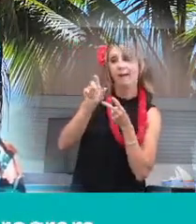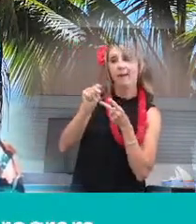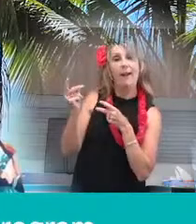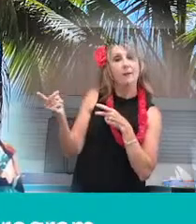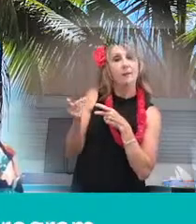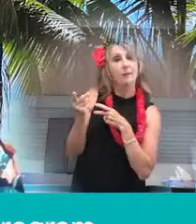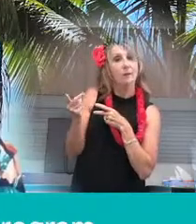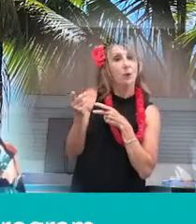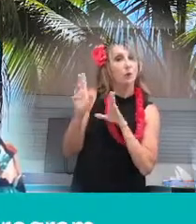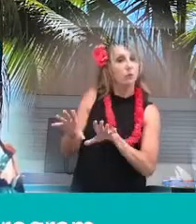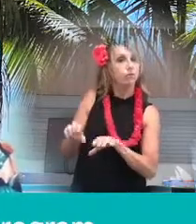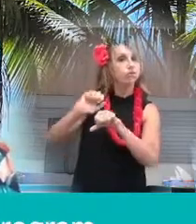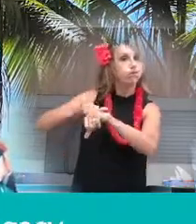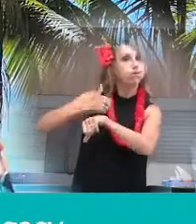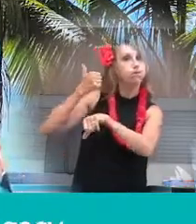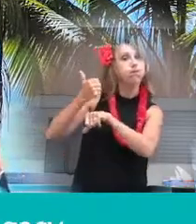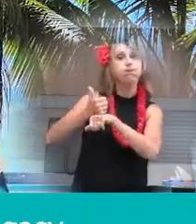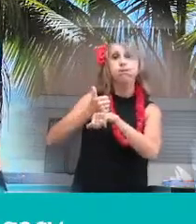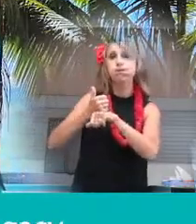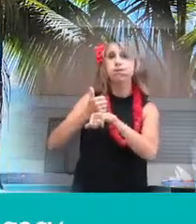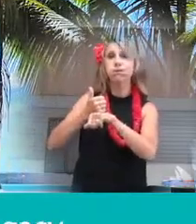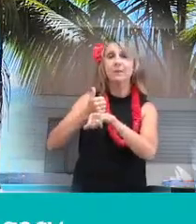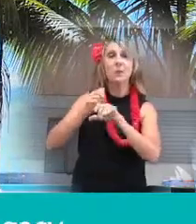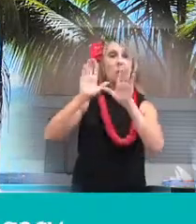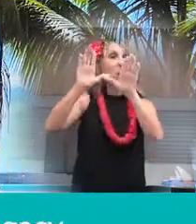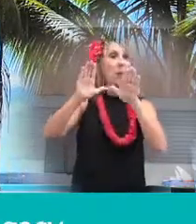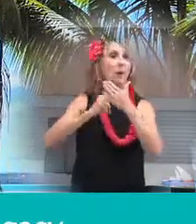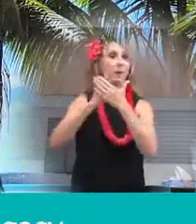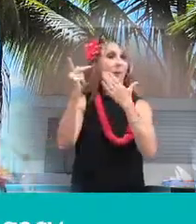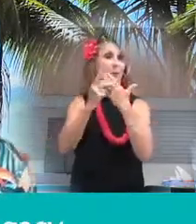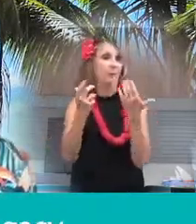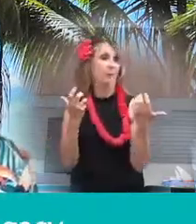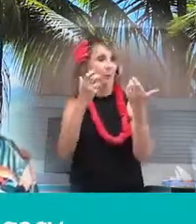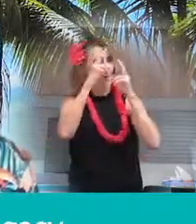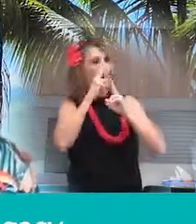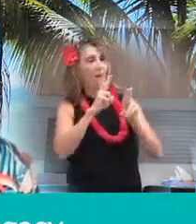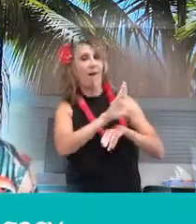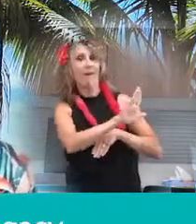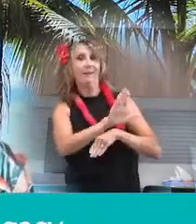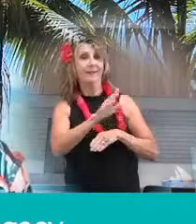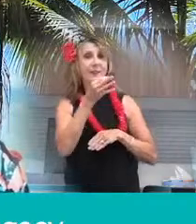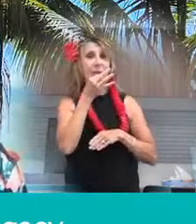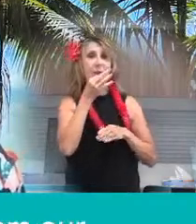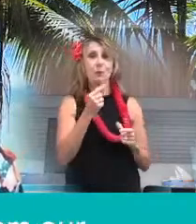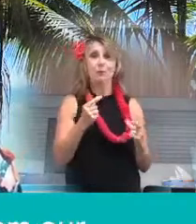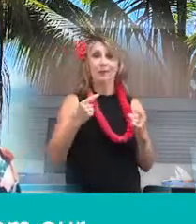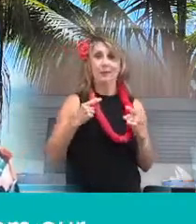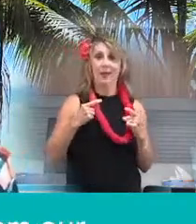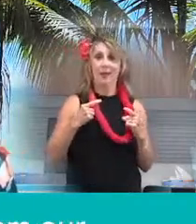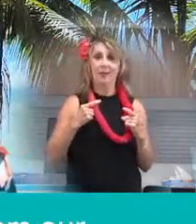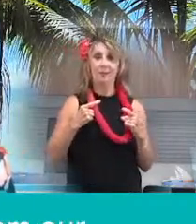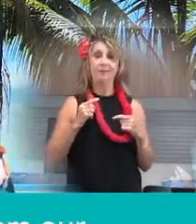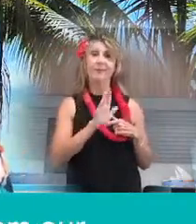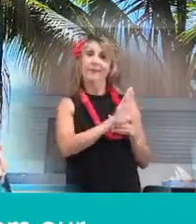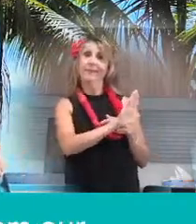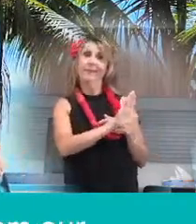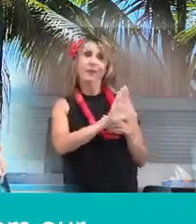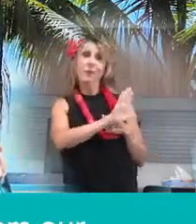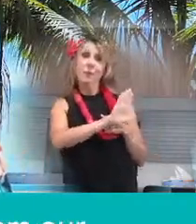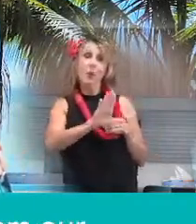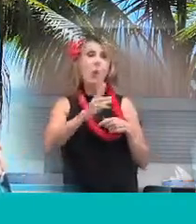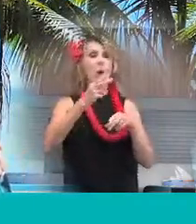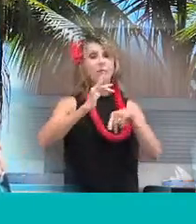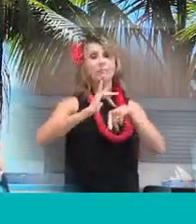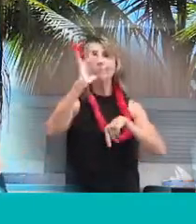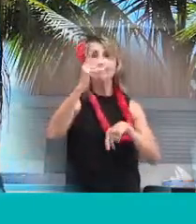have resulted in this wonderful program in honor of our retirees. Your legacy is the students who